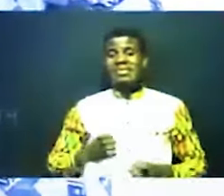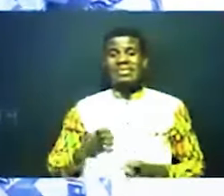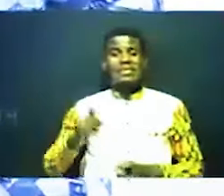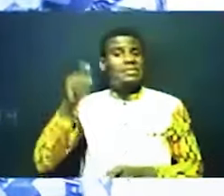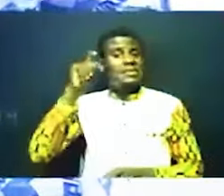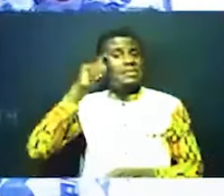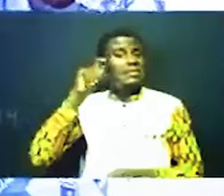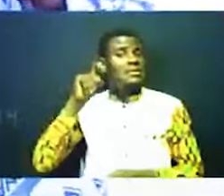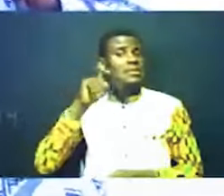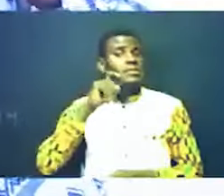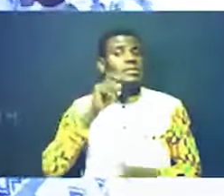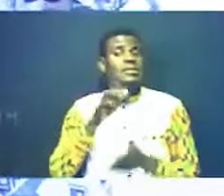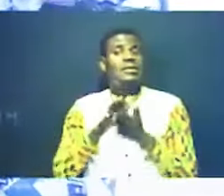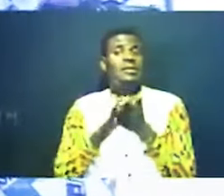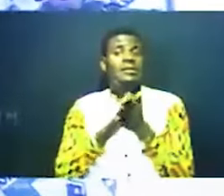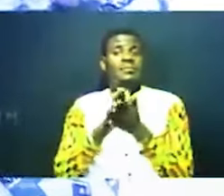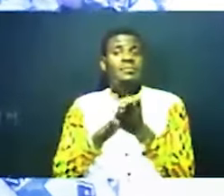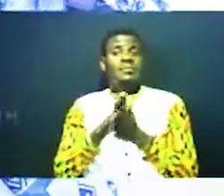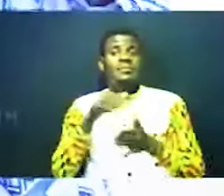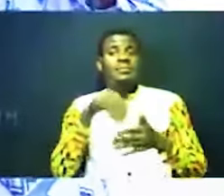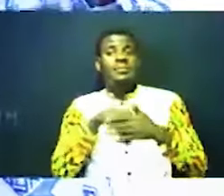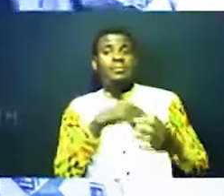cause